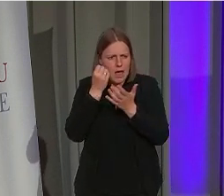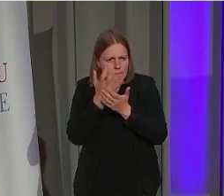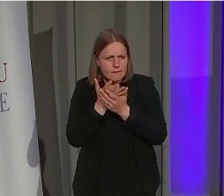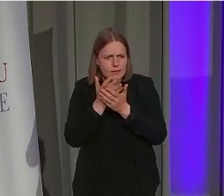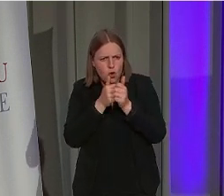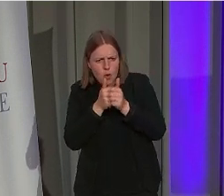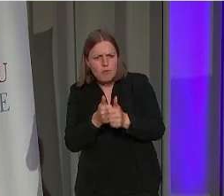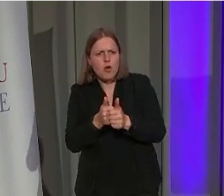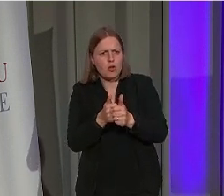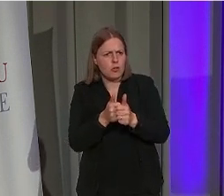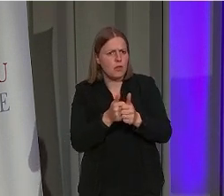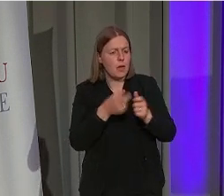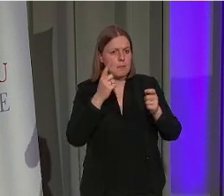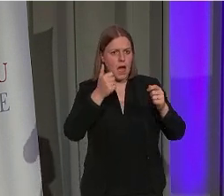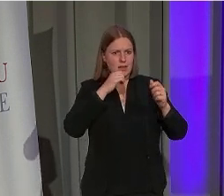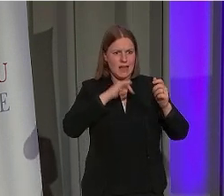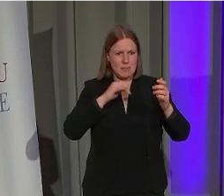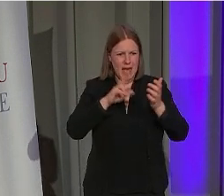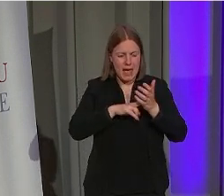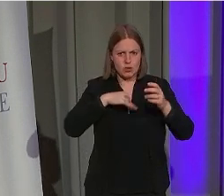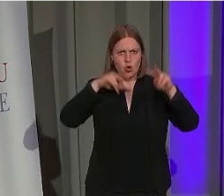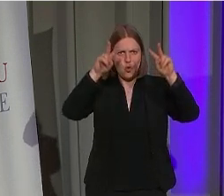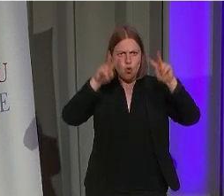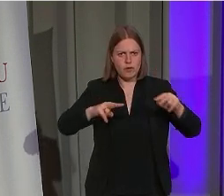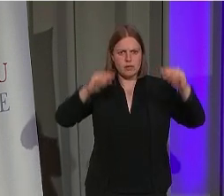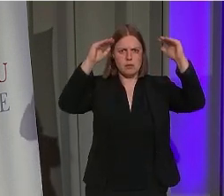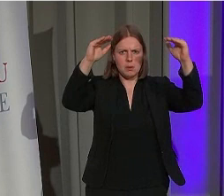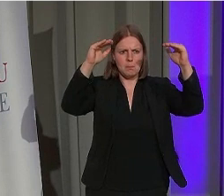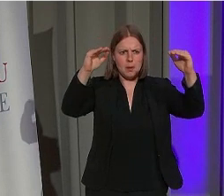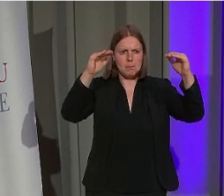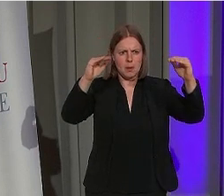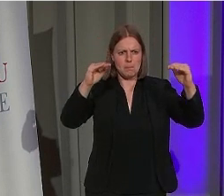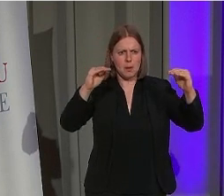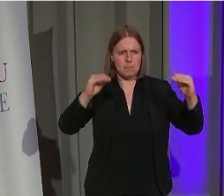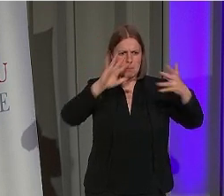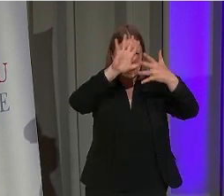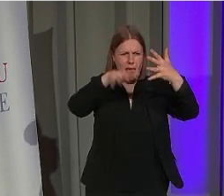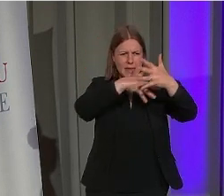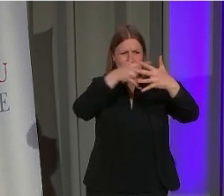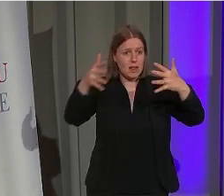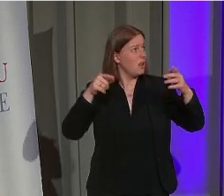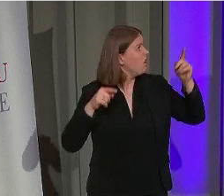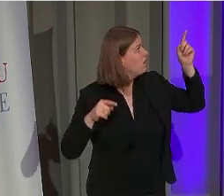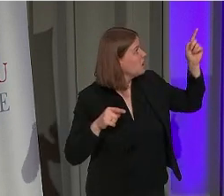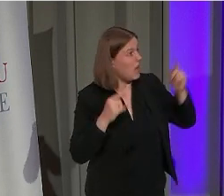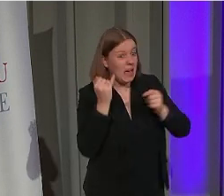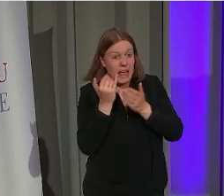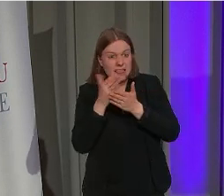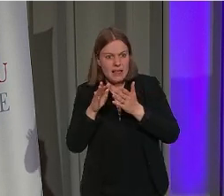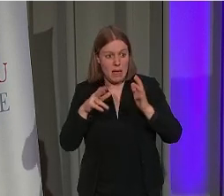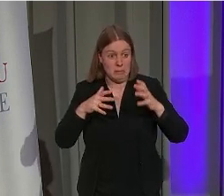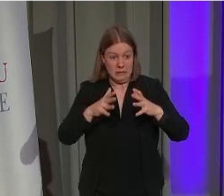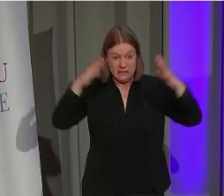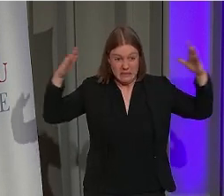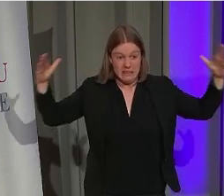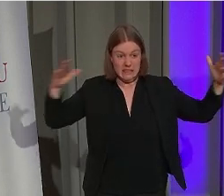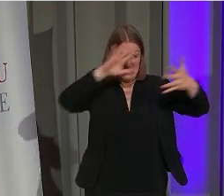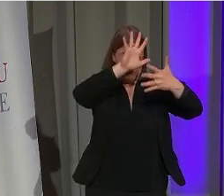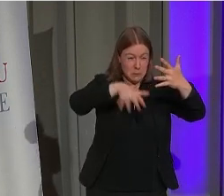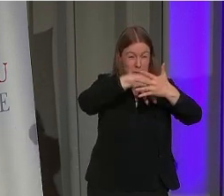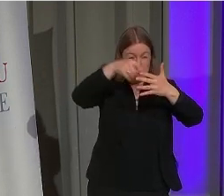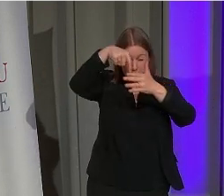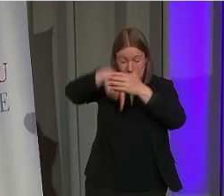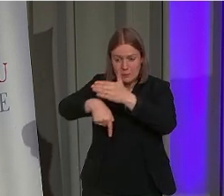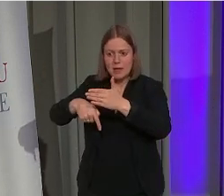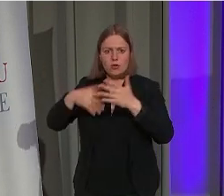took my advice, used that, and created this overview. This is just part of the Excel, by the way,